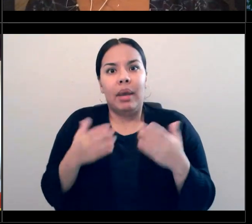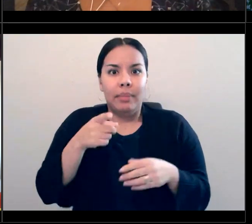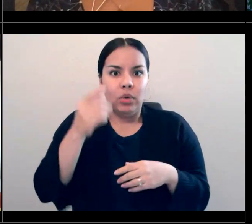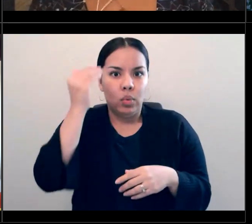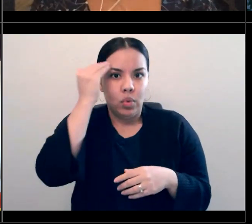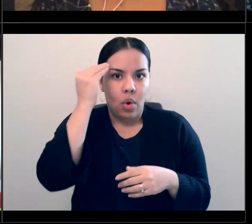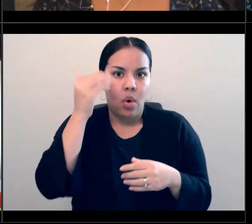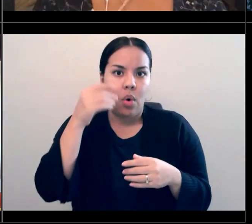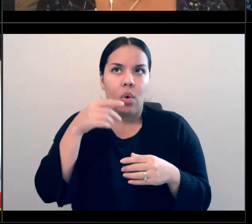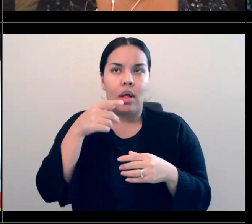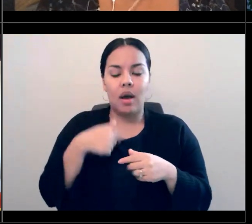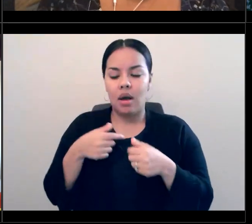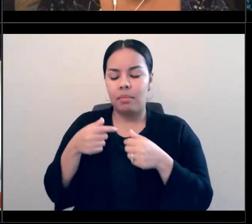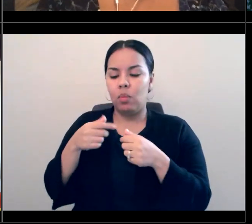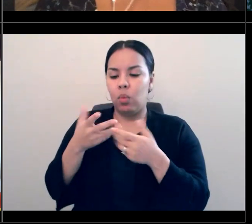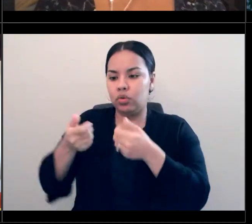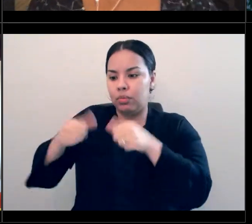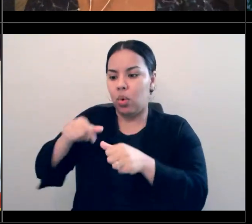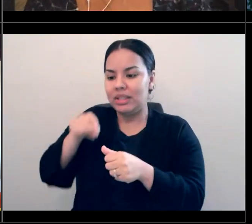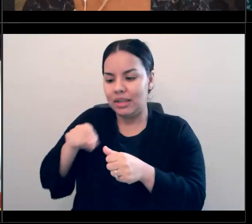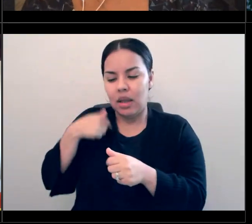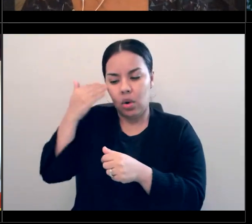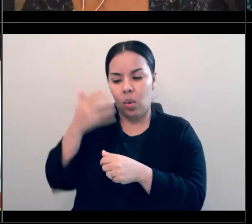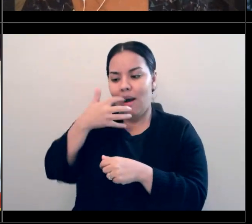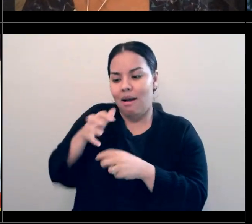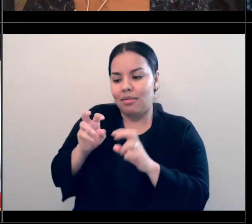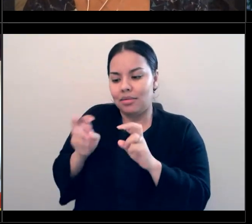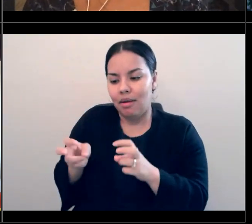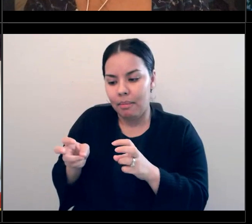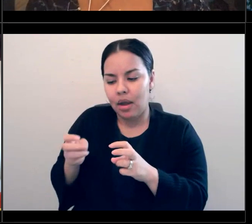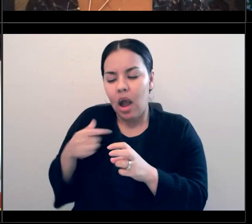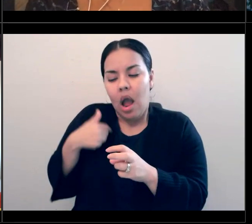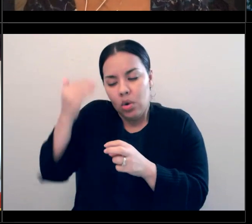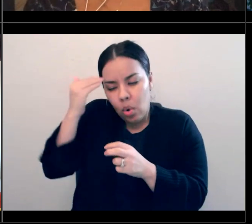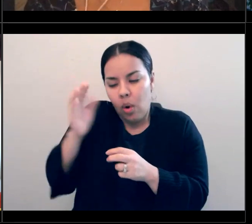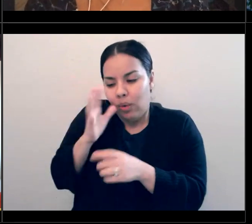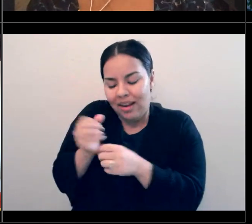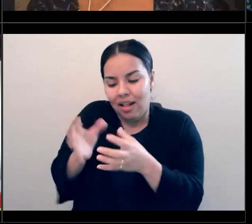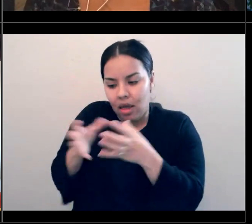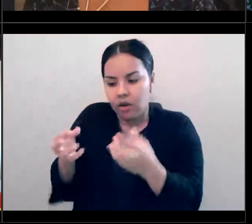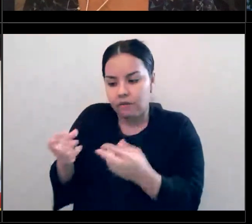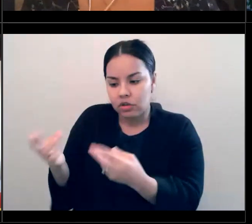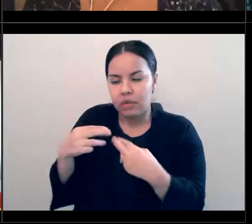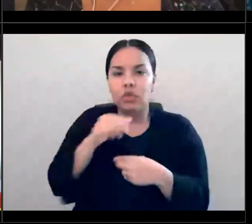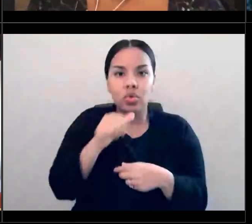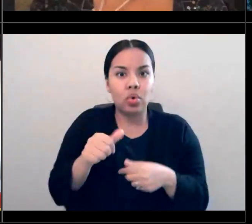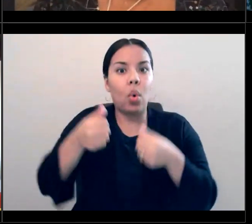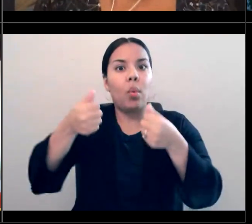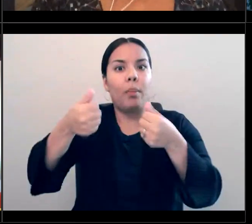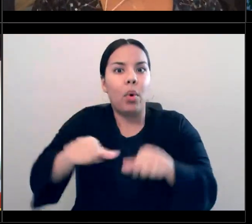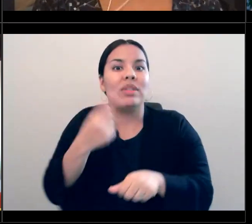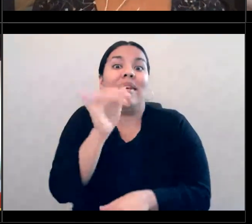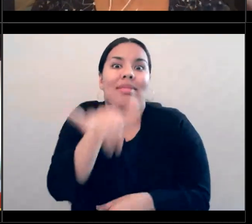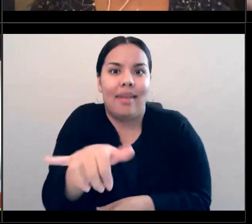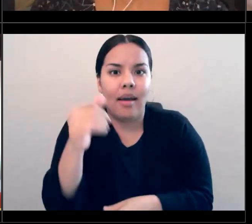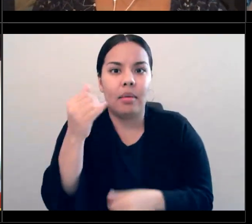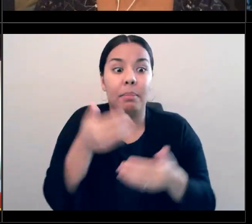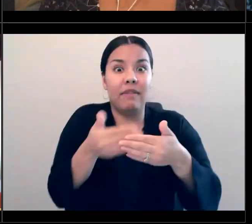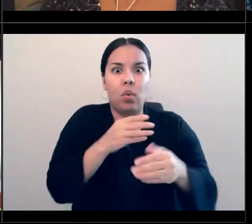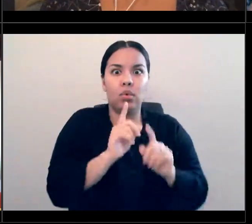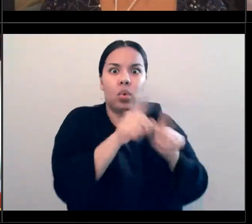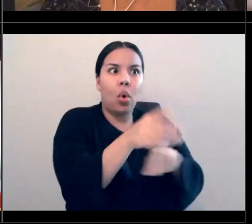take, you're gonna get a lot of responses. So don't tweet a hot take before you have to like go give a talk if it's gonna be distracting to you. Like save your